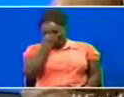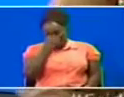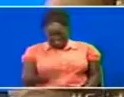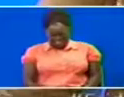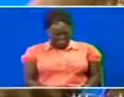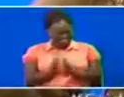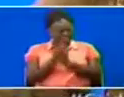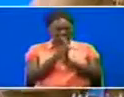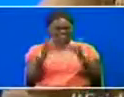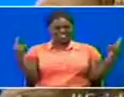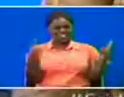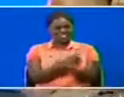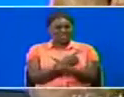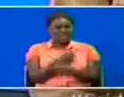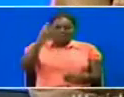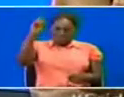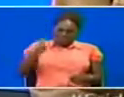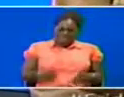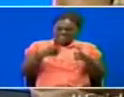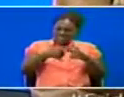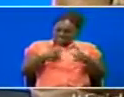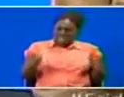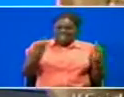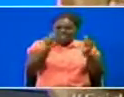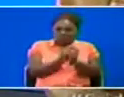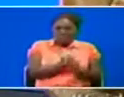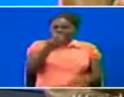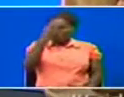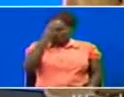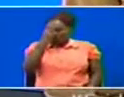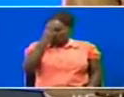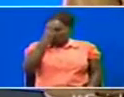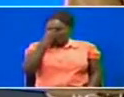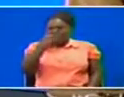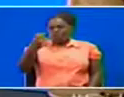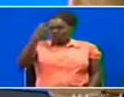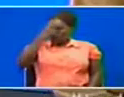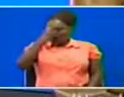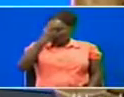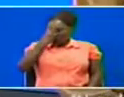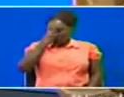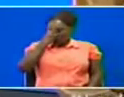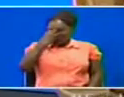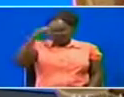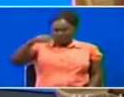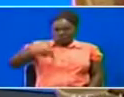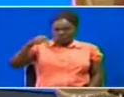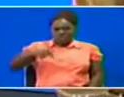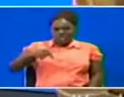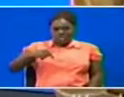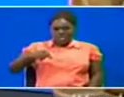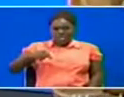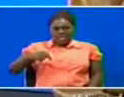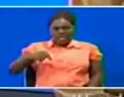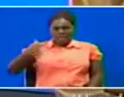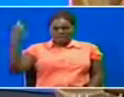story. I told you I have to start with William. Oh, okay, story. Sour. So Deputy President William Ruto today addressed a very big crowd